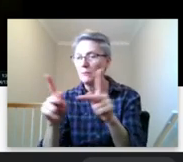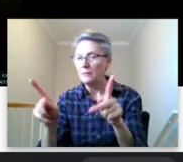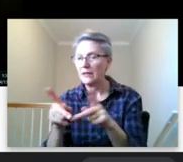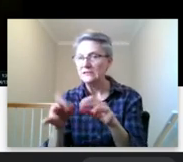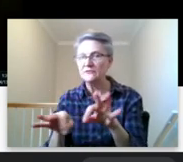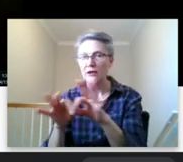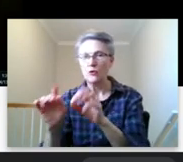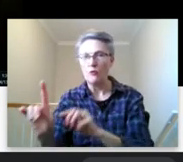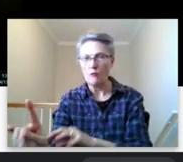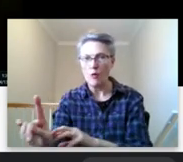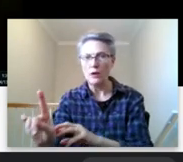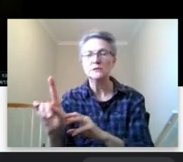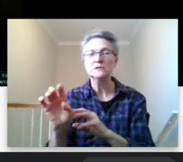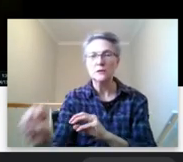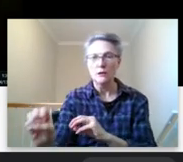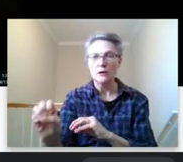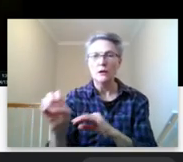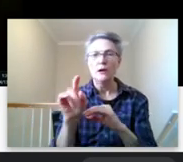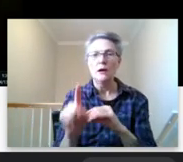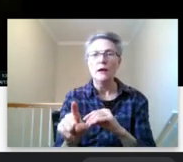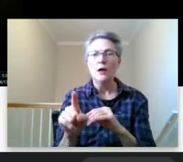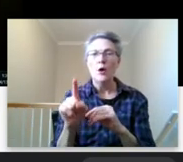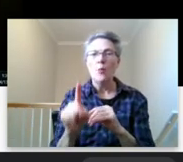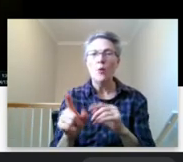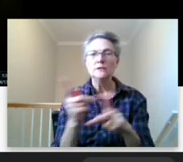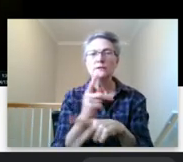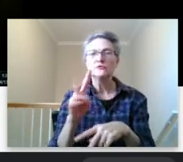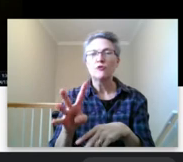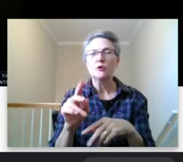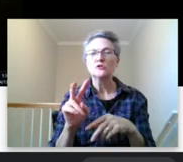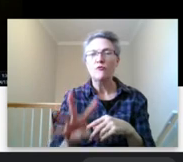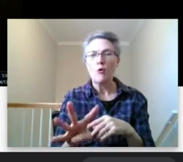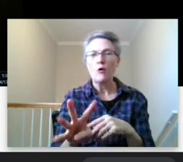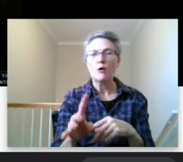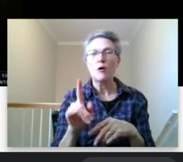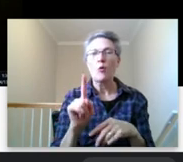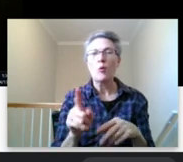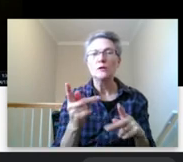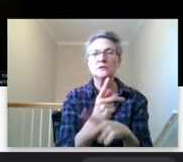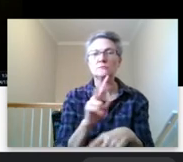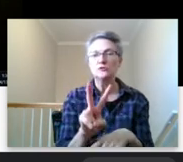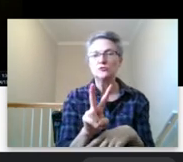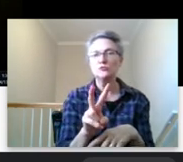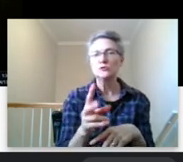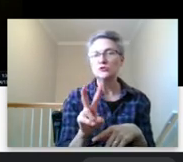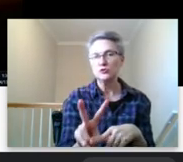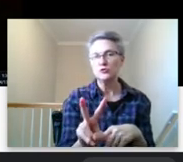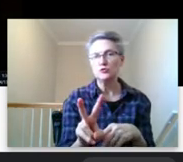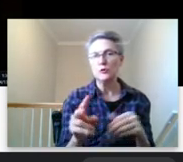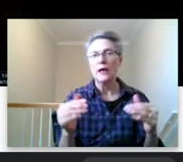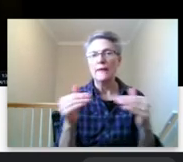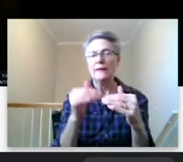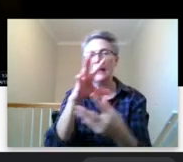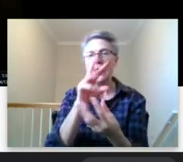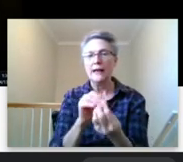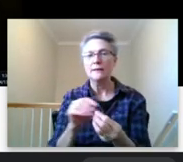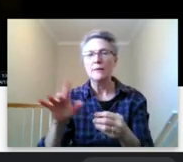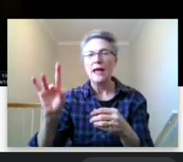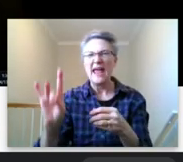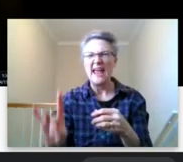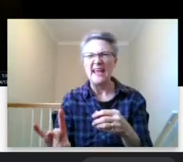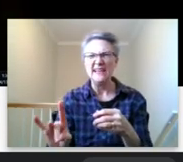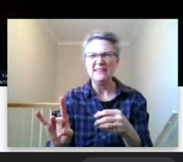that 2 so I don't accidentally account for it again. 1 times 4 is 4. 1 times 2 is 2. And then I can